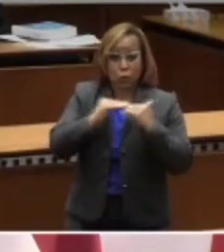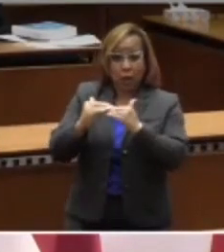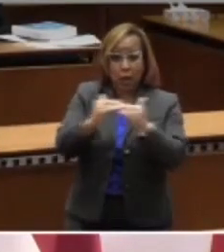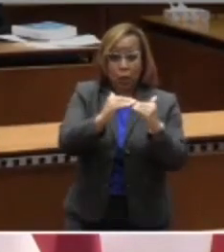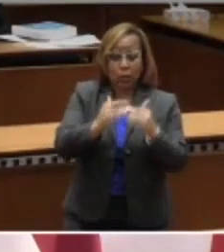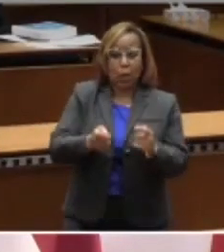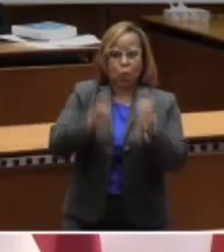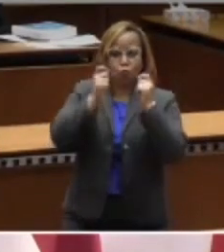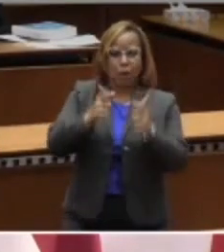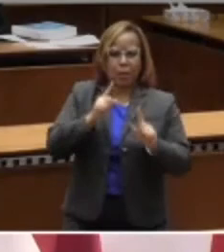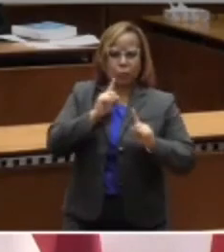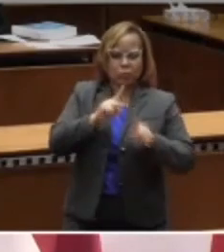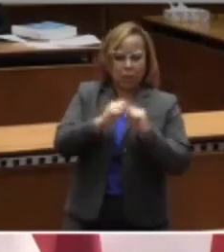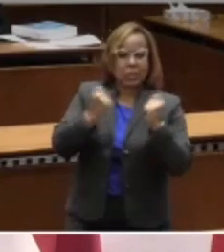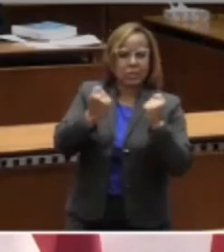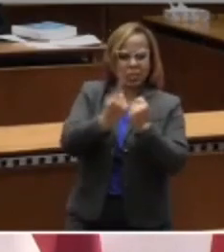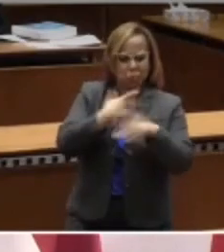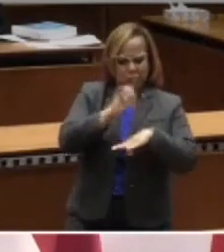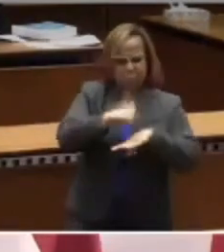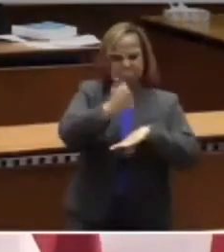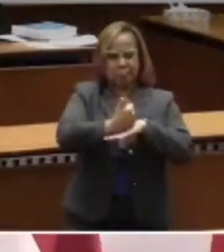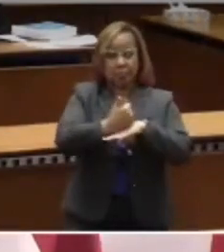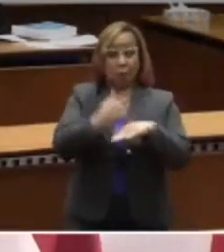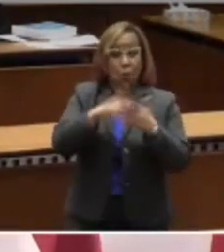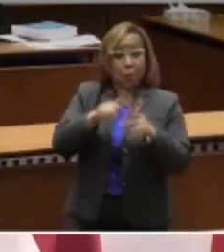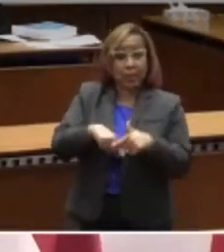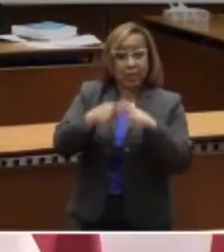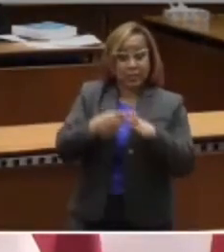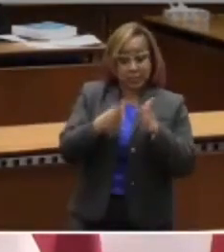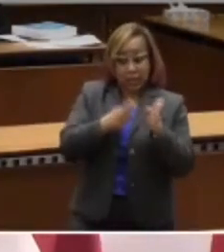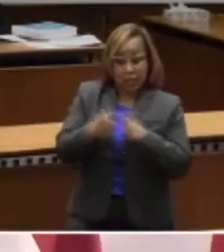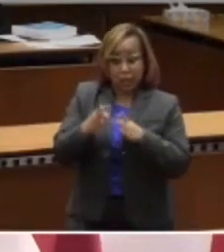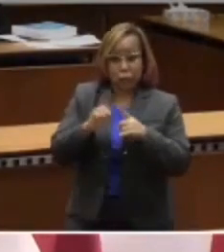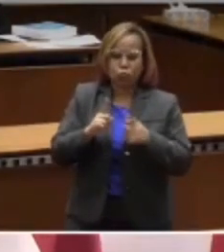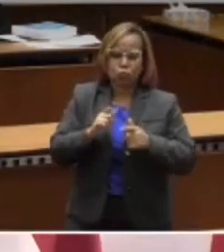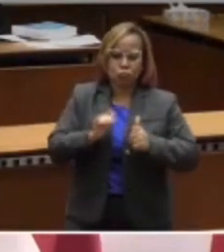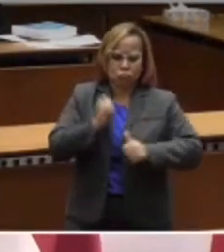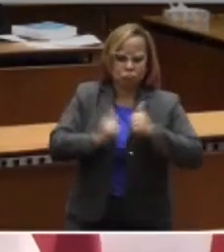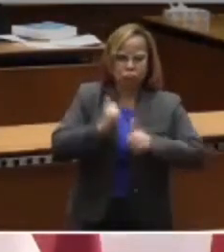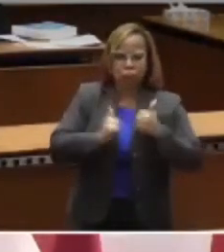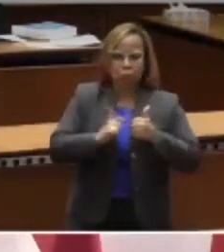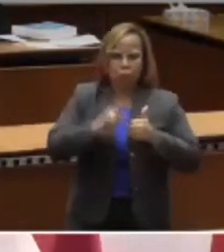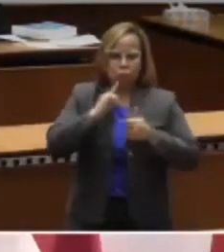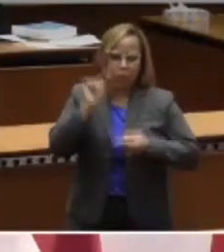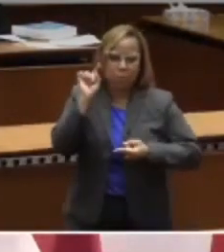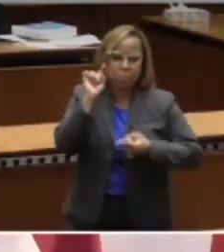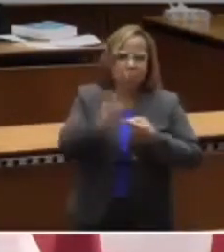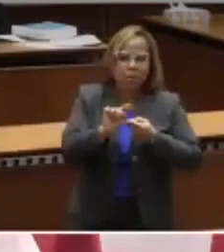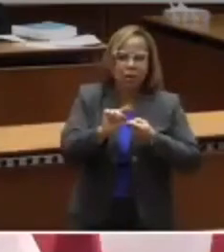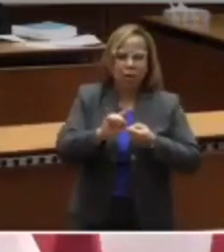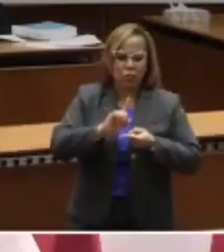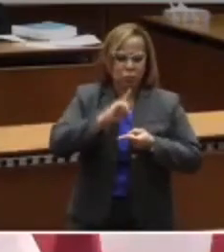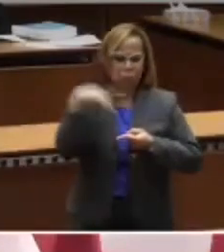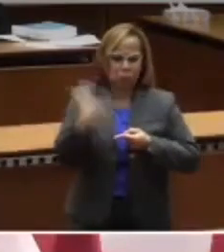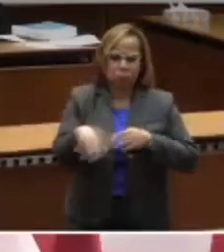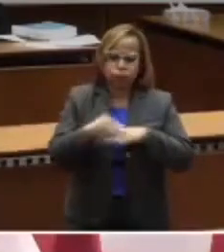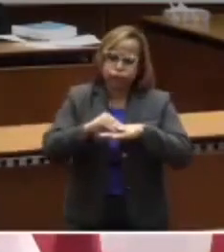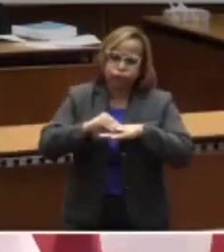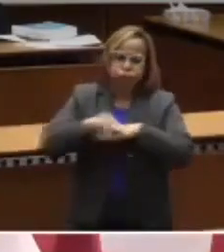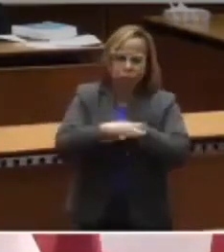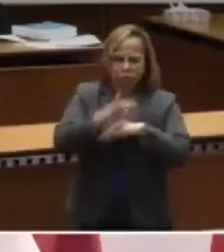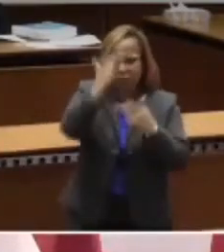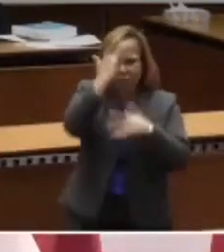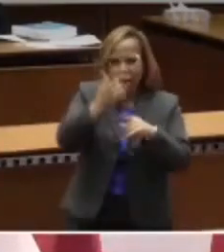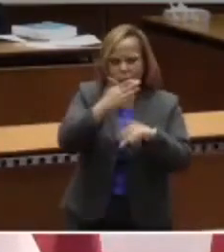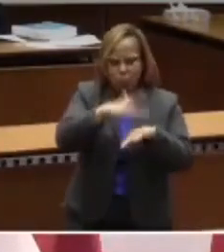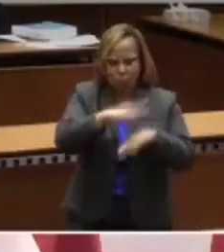Rapid Response Team. What began as an effort to rapidly and forcefully mitigate the unyielding effects of the